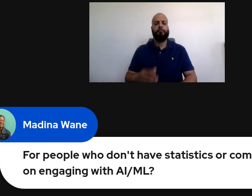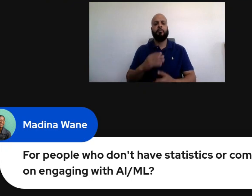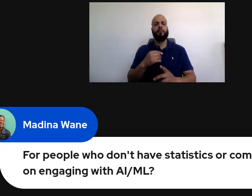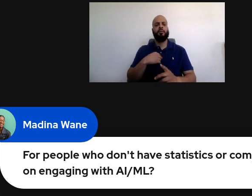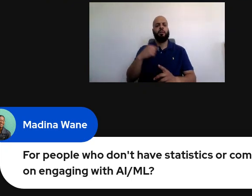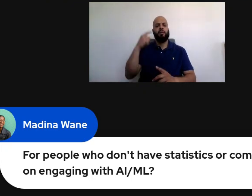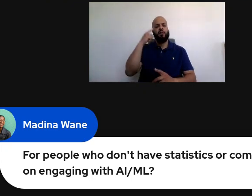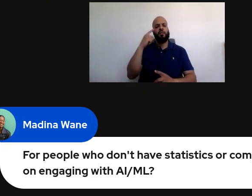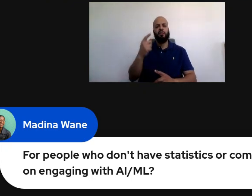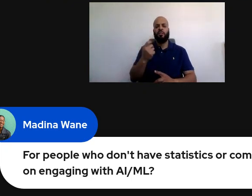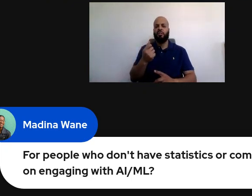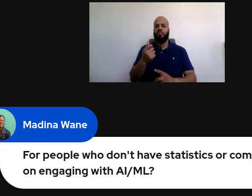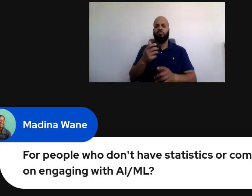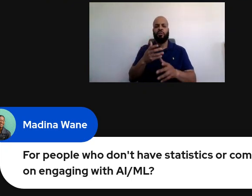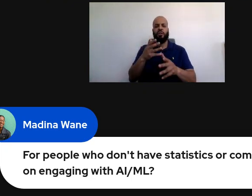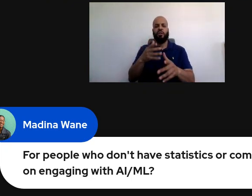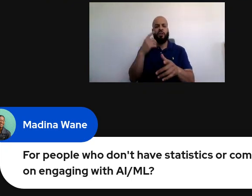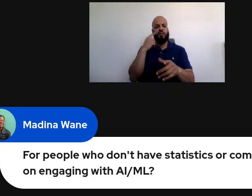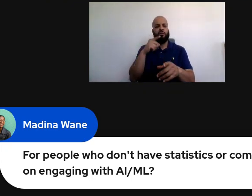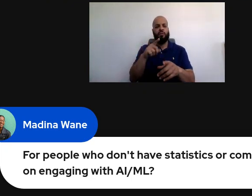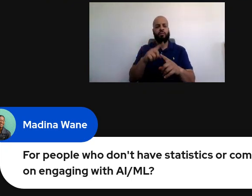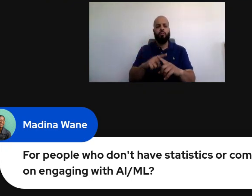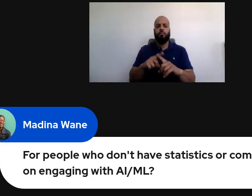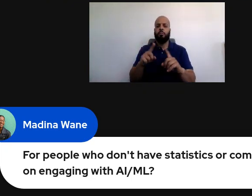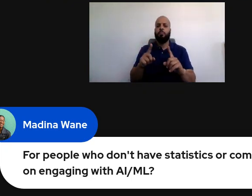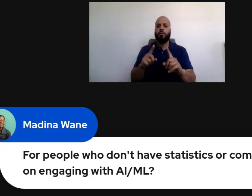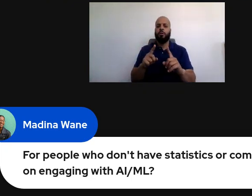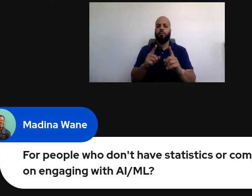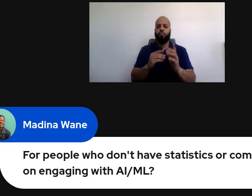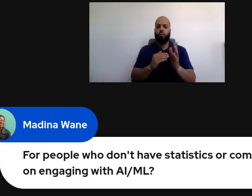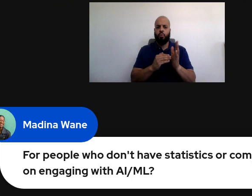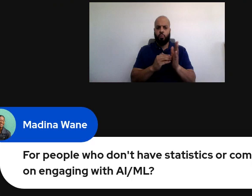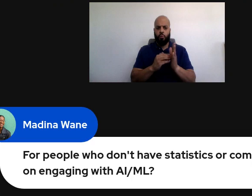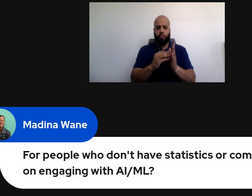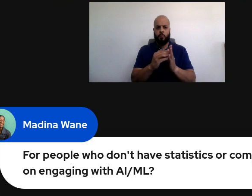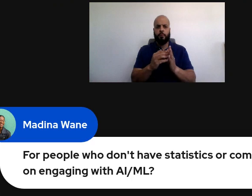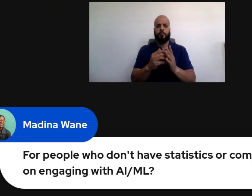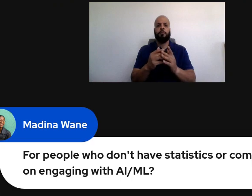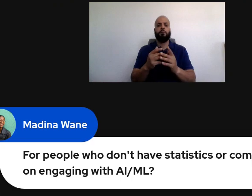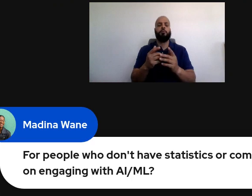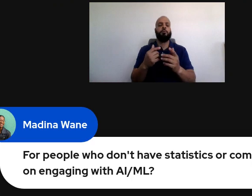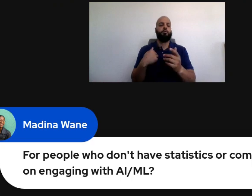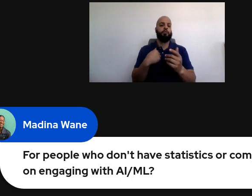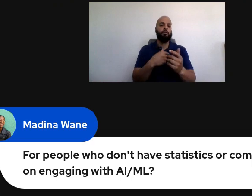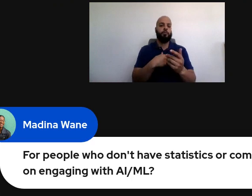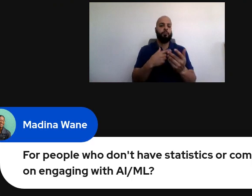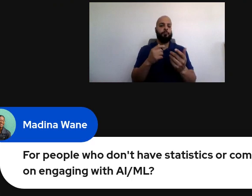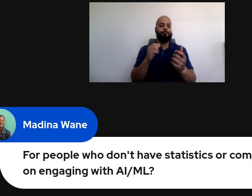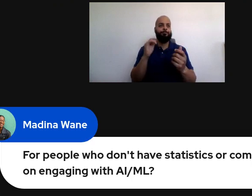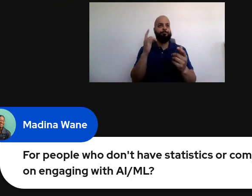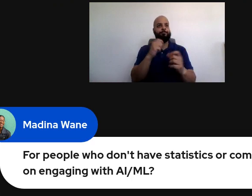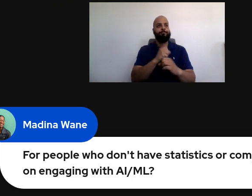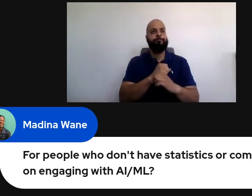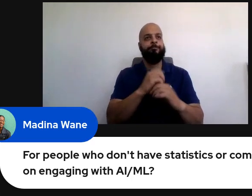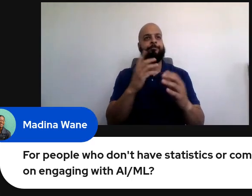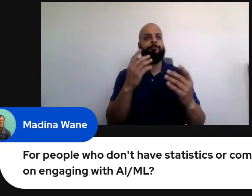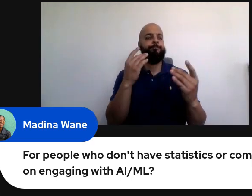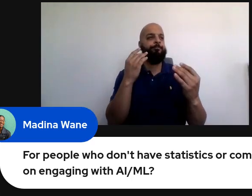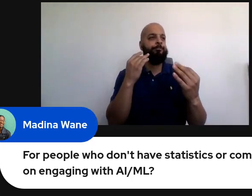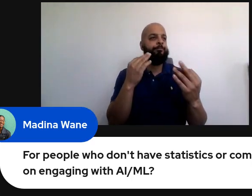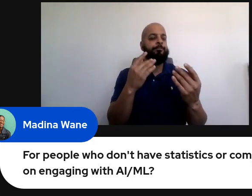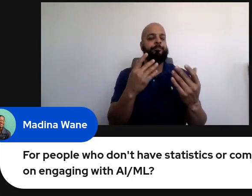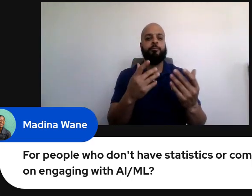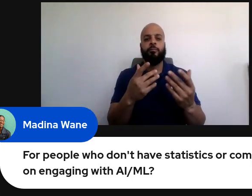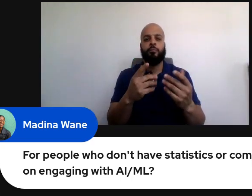bit left field, but very often we can think, when we think